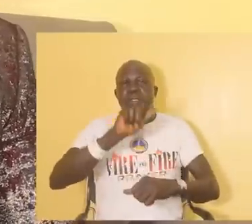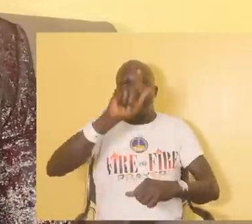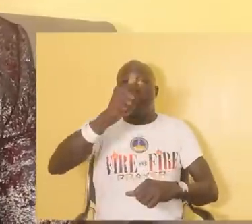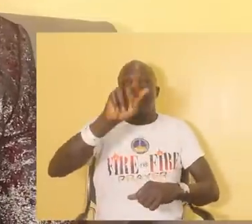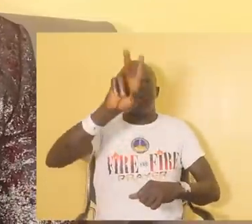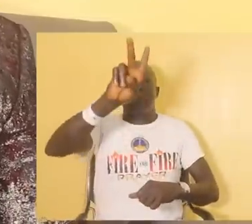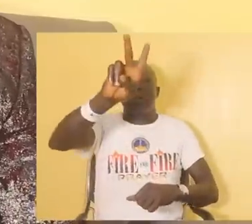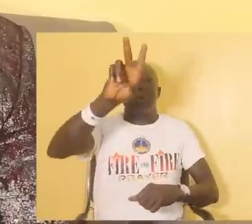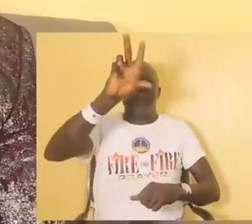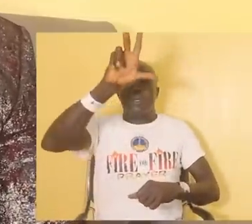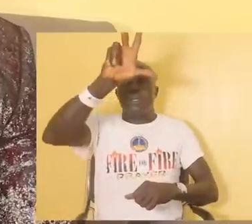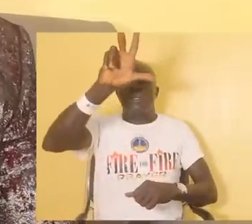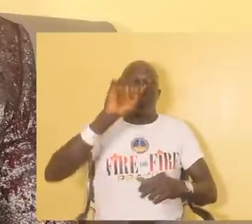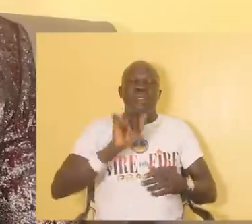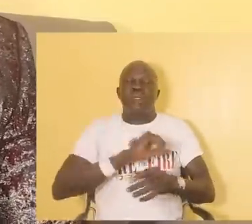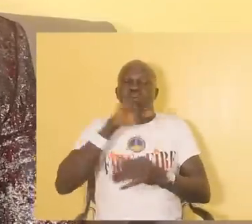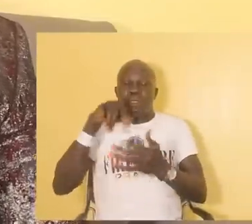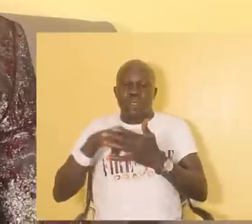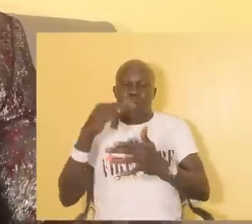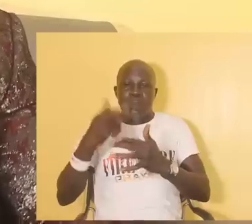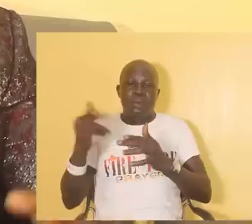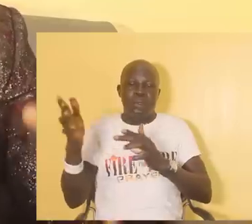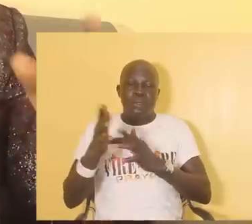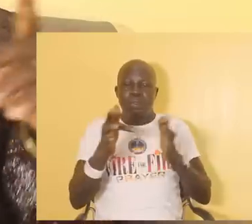2023 is easier. In the name of Jesus,